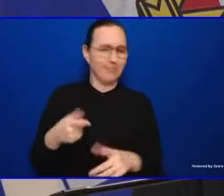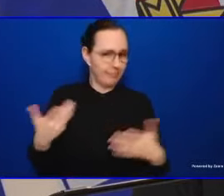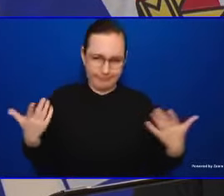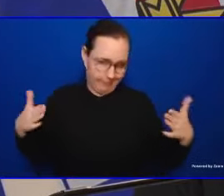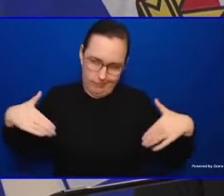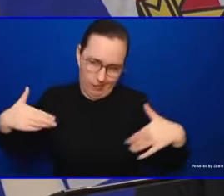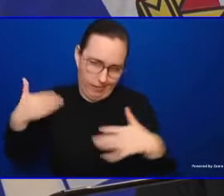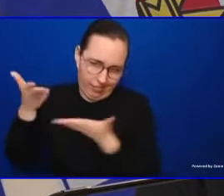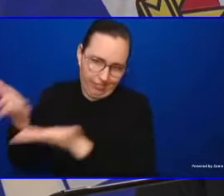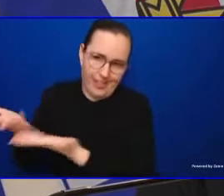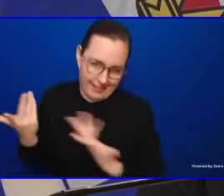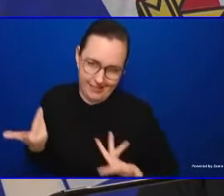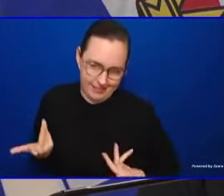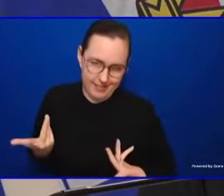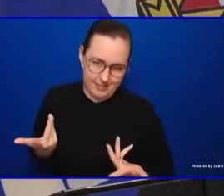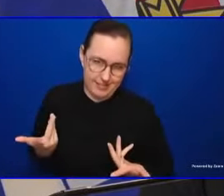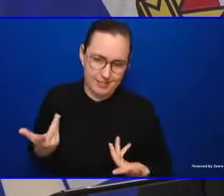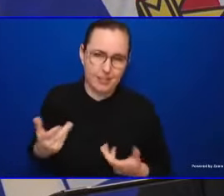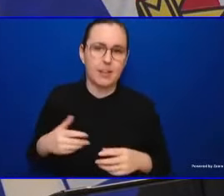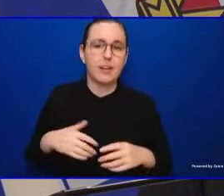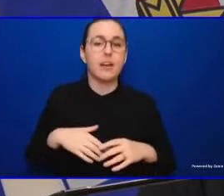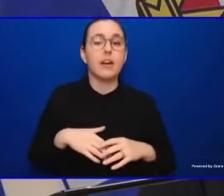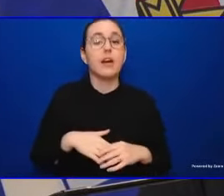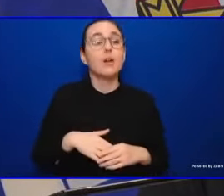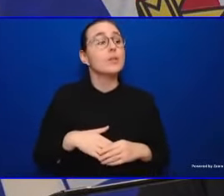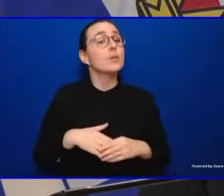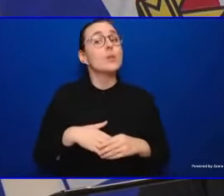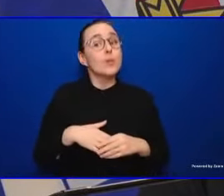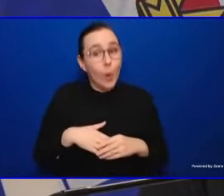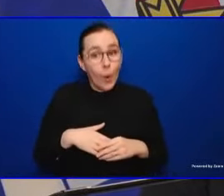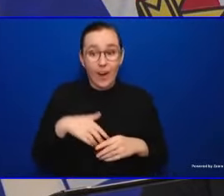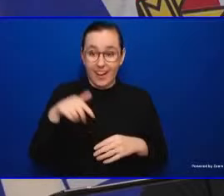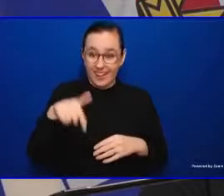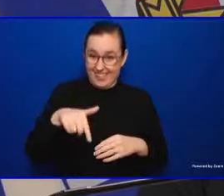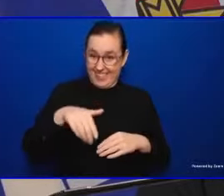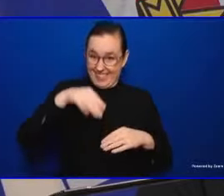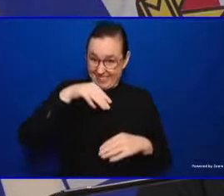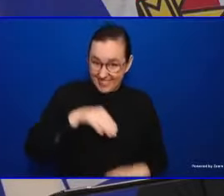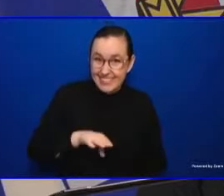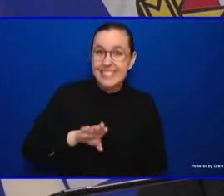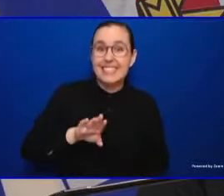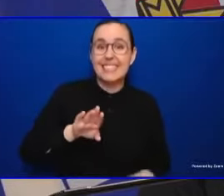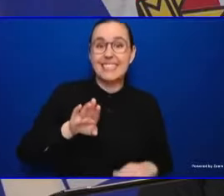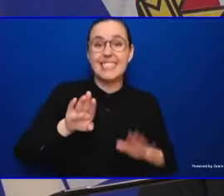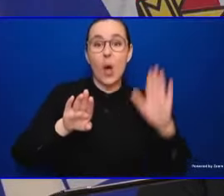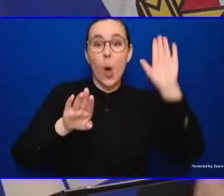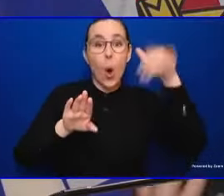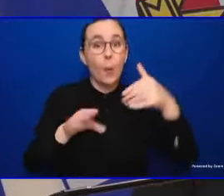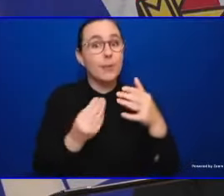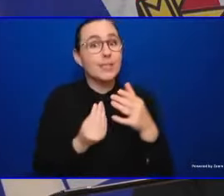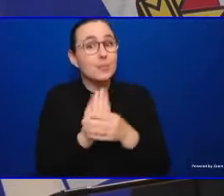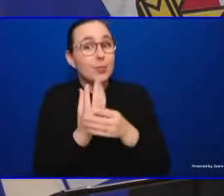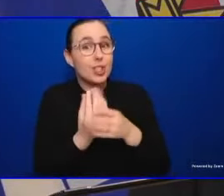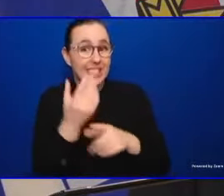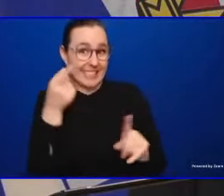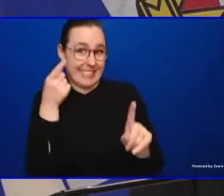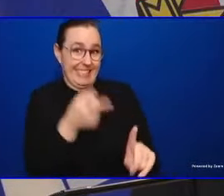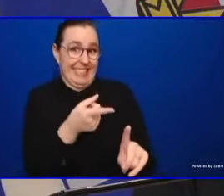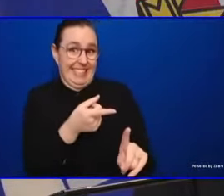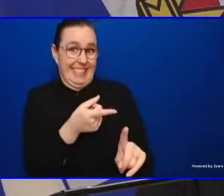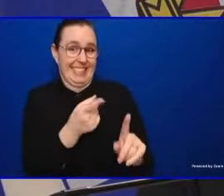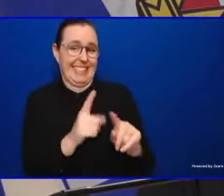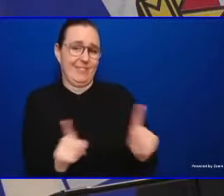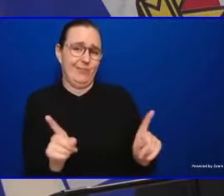hopefully into the spring. I think it's going to be a very different situation for us, and I won't need to put in